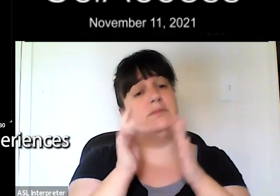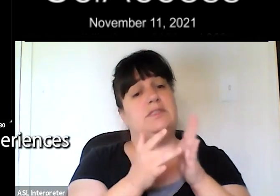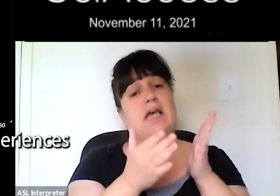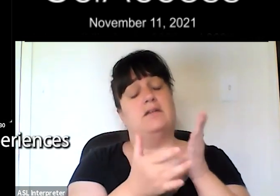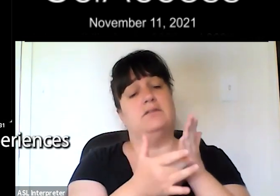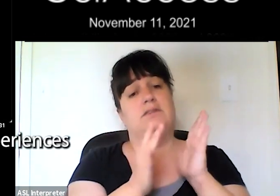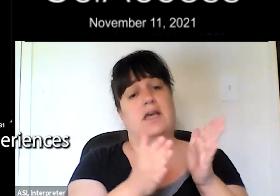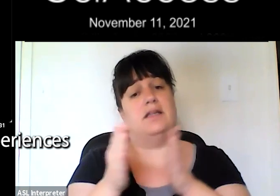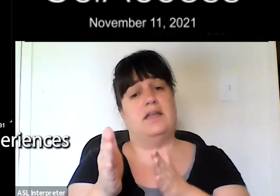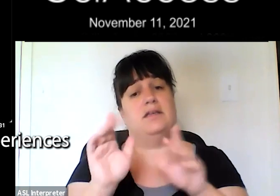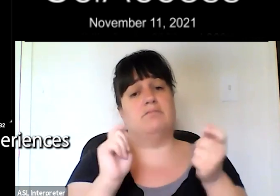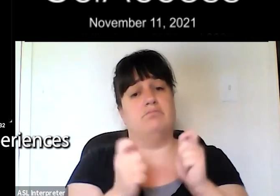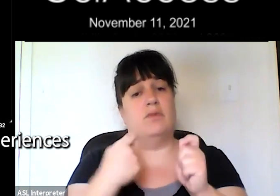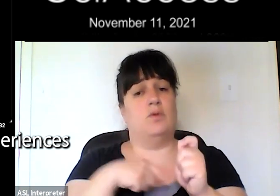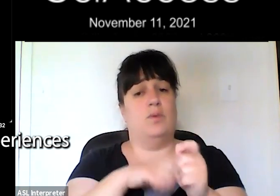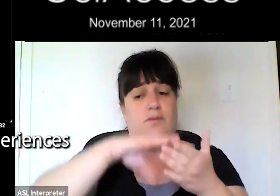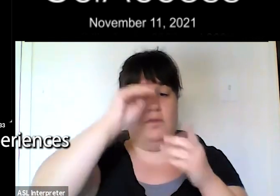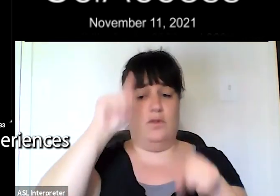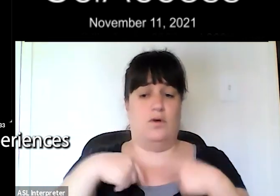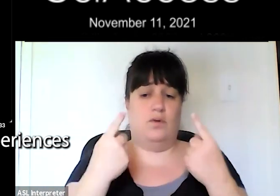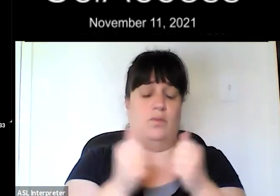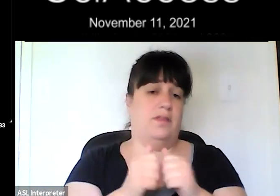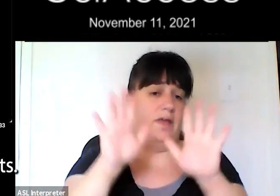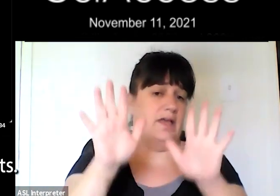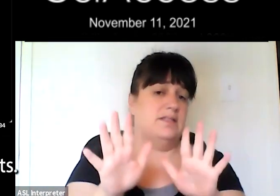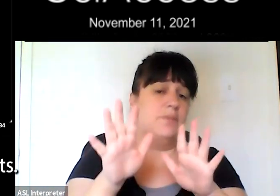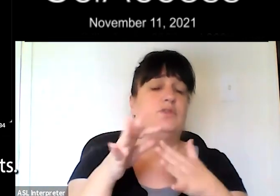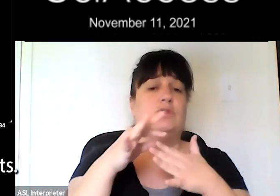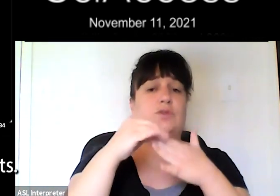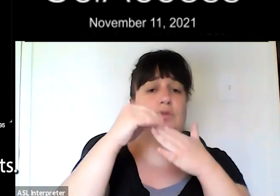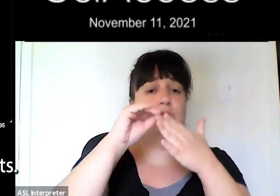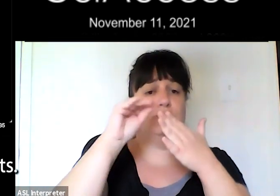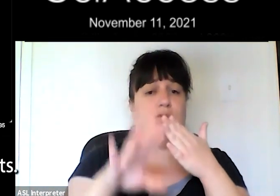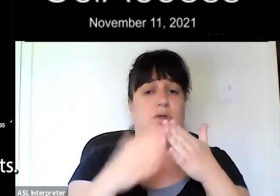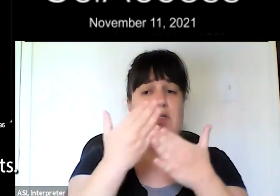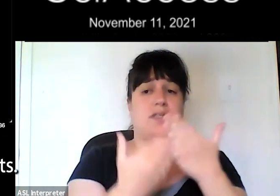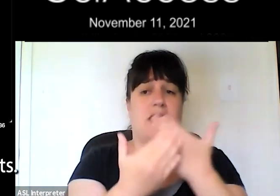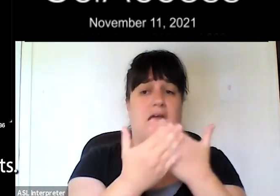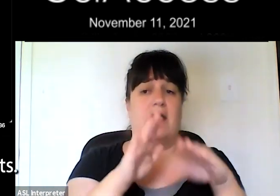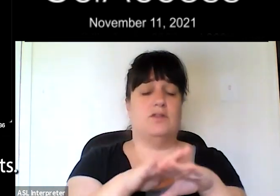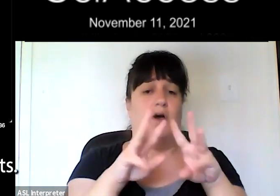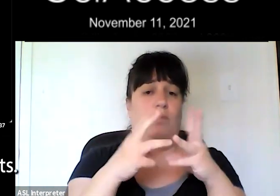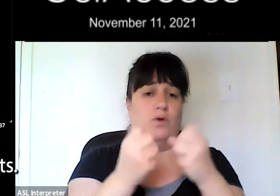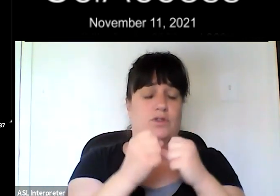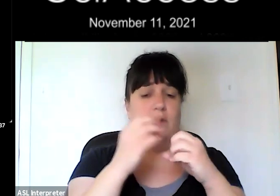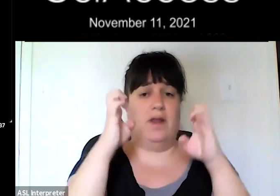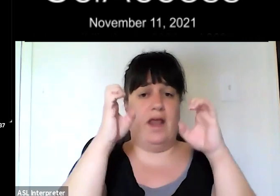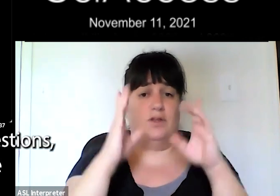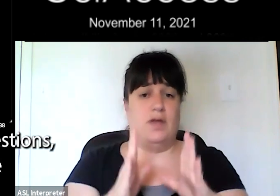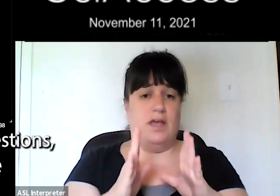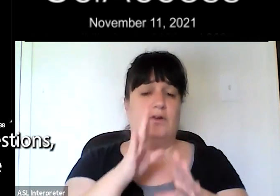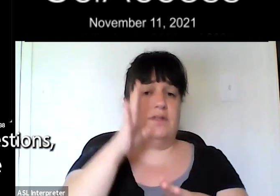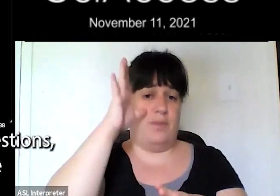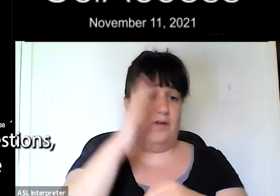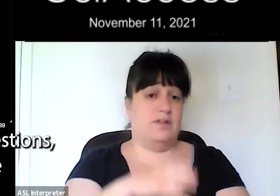learned throughout our experiences with exceptional students at hands-on workshops and with educators and parents.